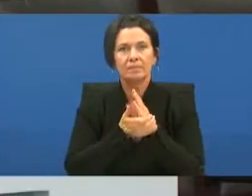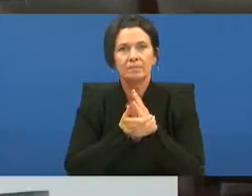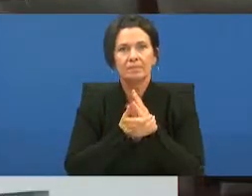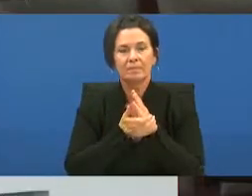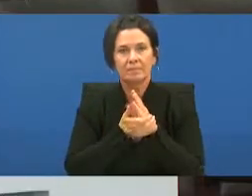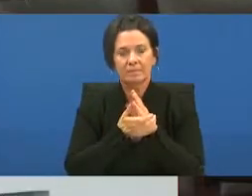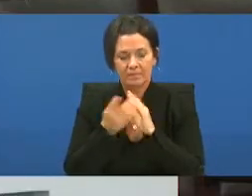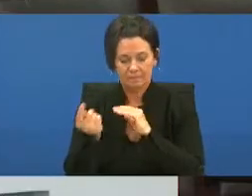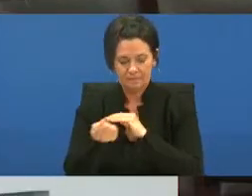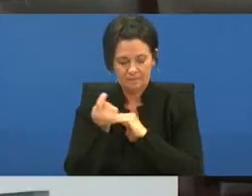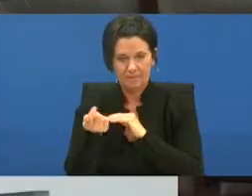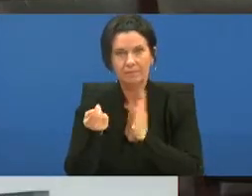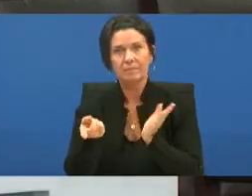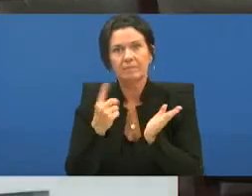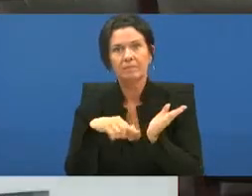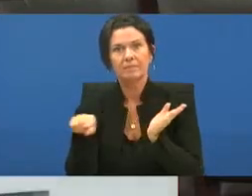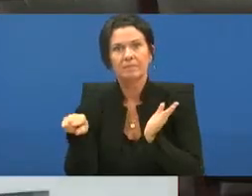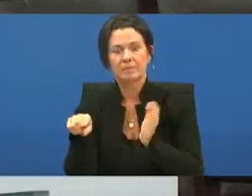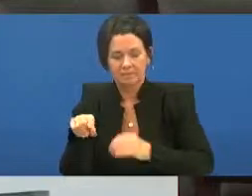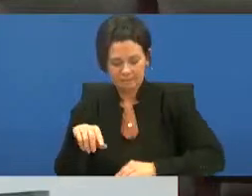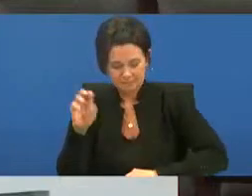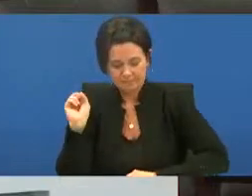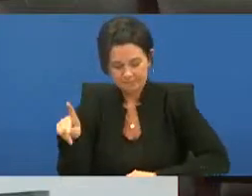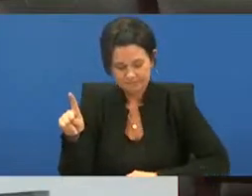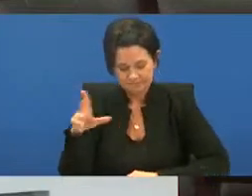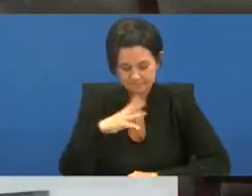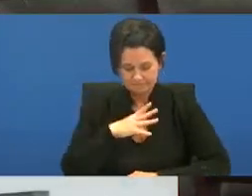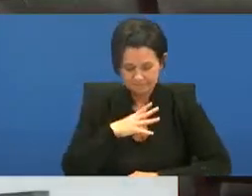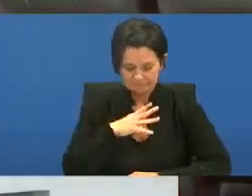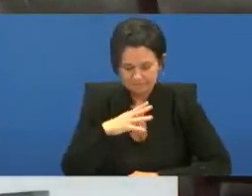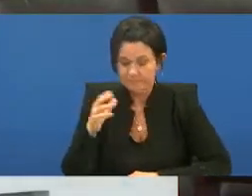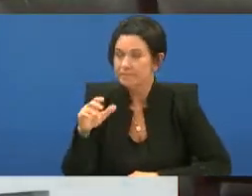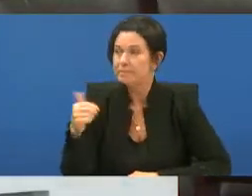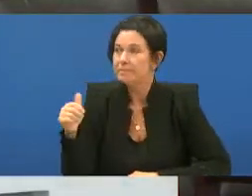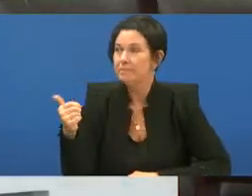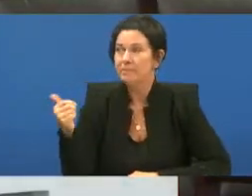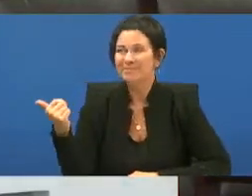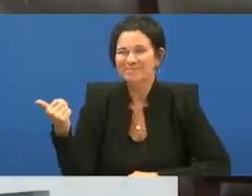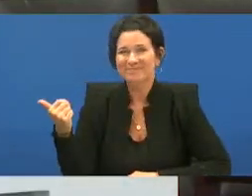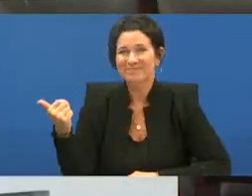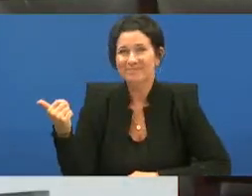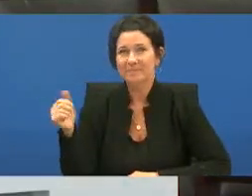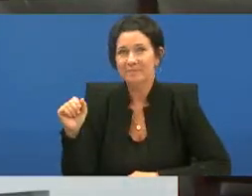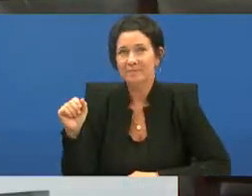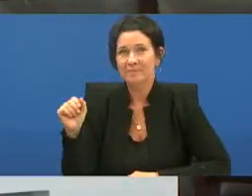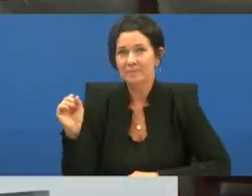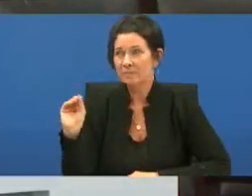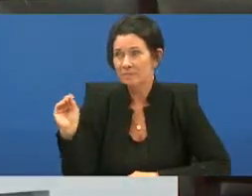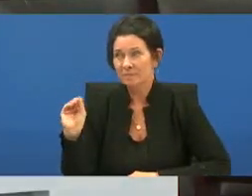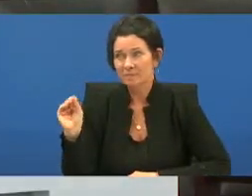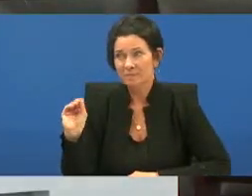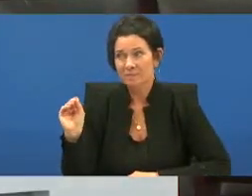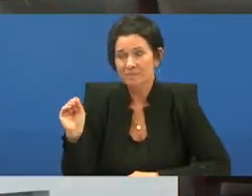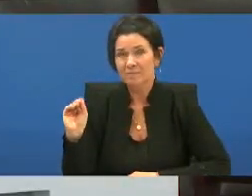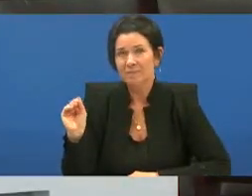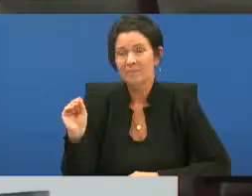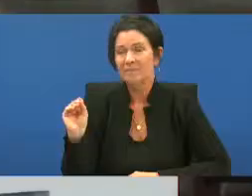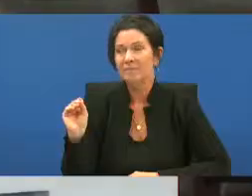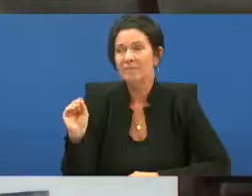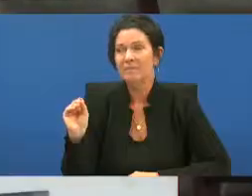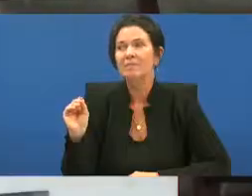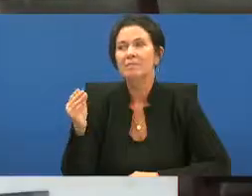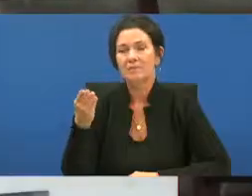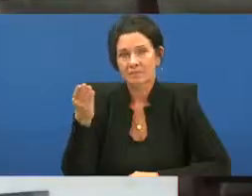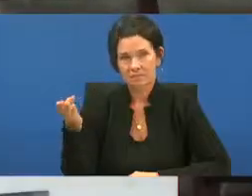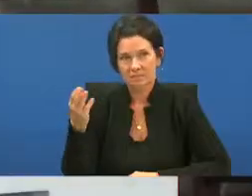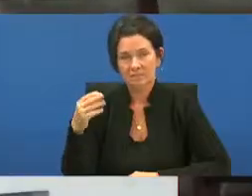of next week. Okay. Anyone else wishing to speak on these items? Seeing none, we'll go to council. Motion to approve.